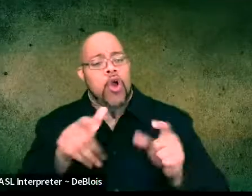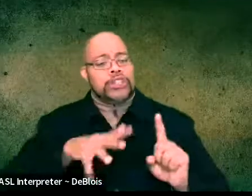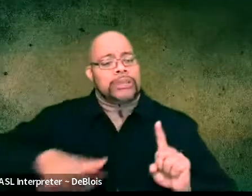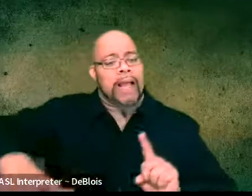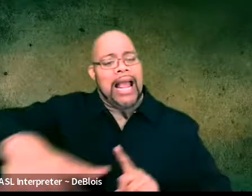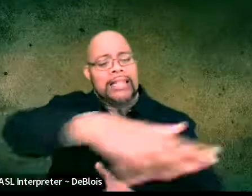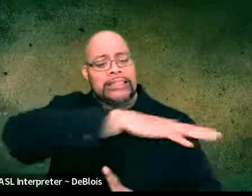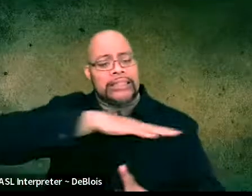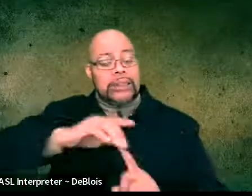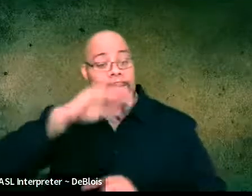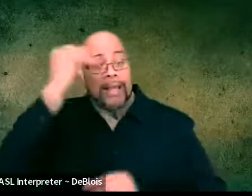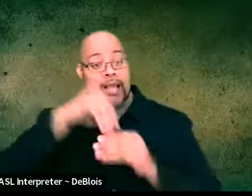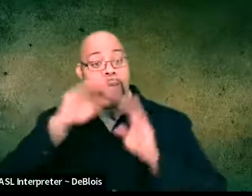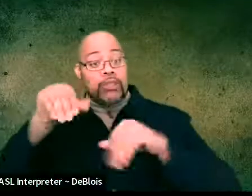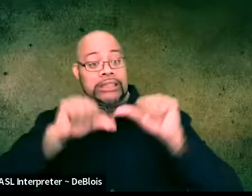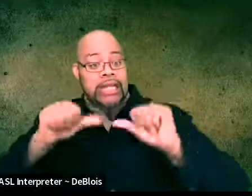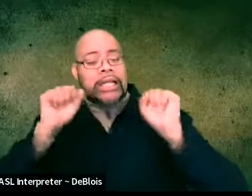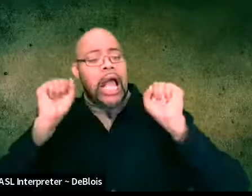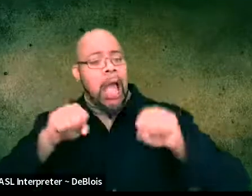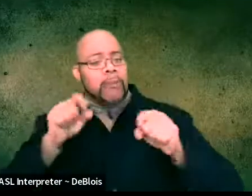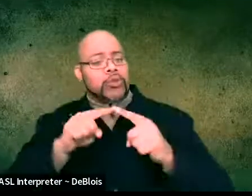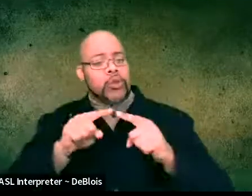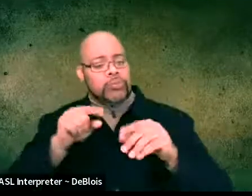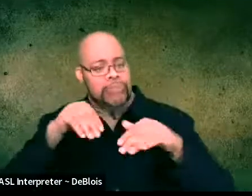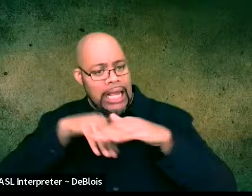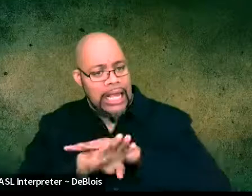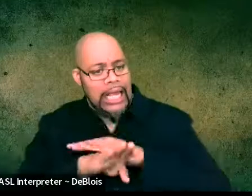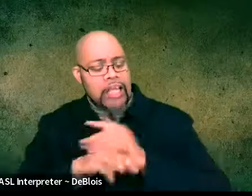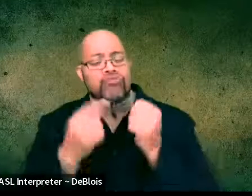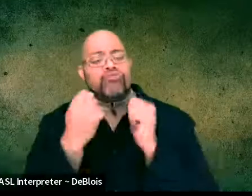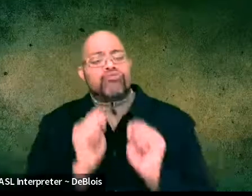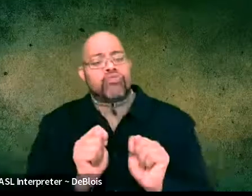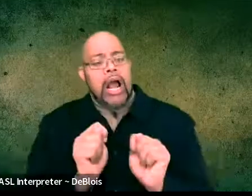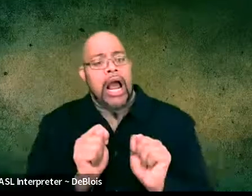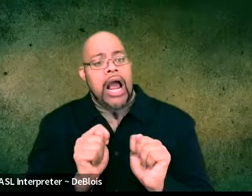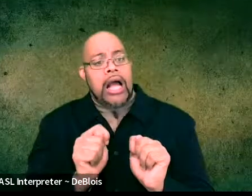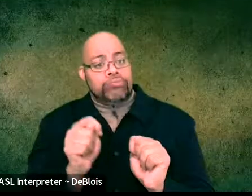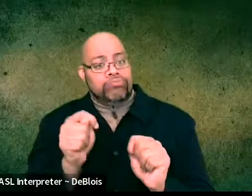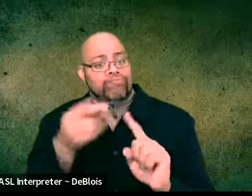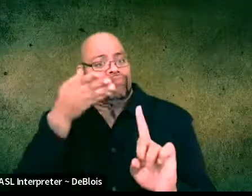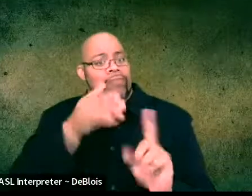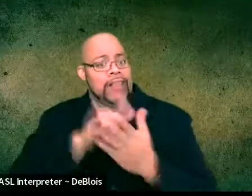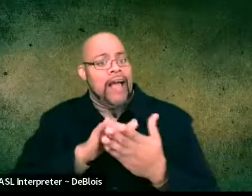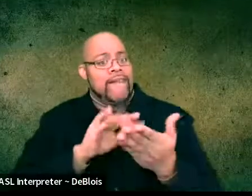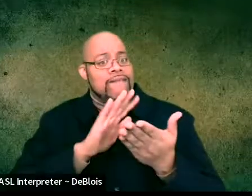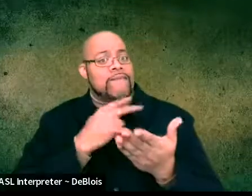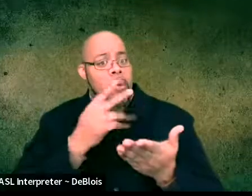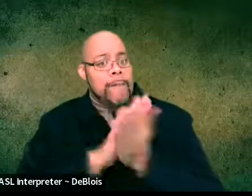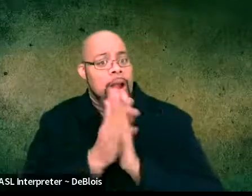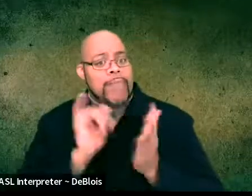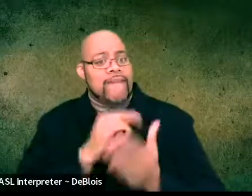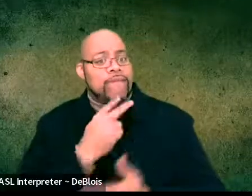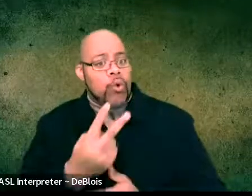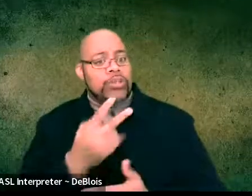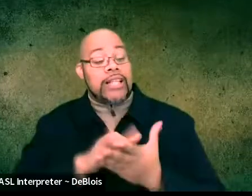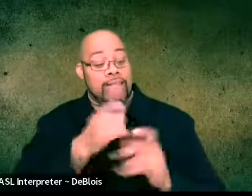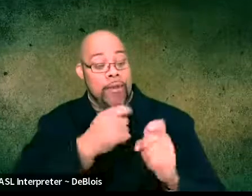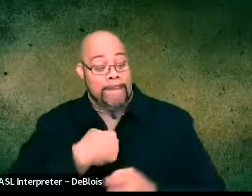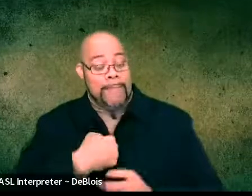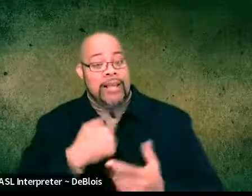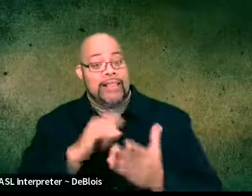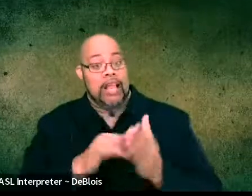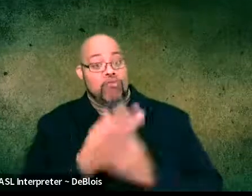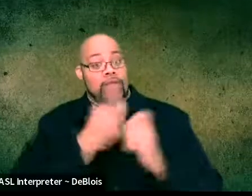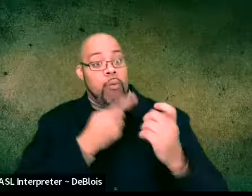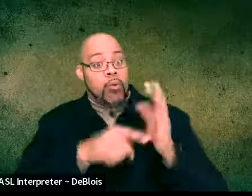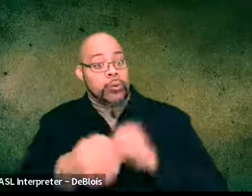where Black and Marine Science has been able to come in and try to be that voice. And I think for me, it really stemmed from a lot what you're